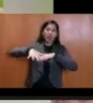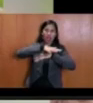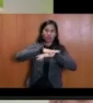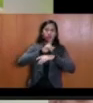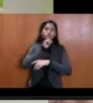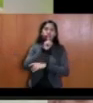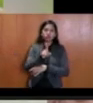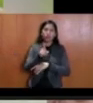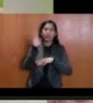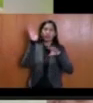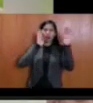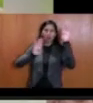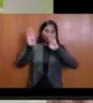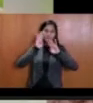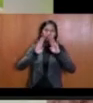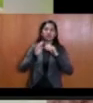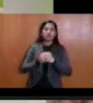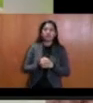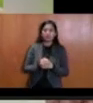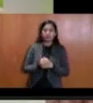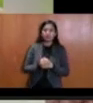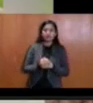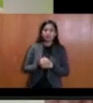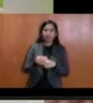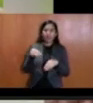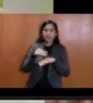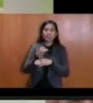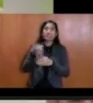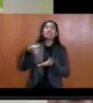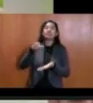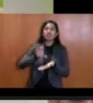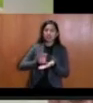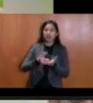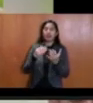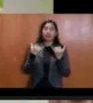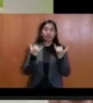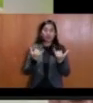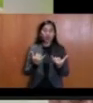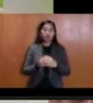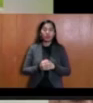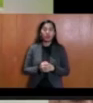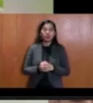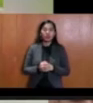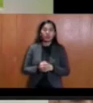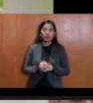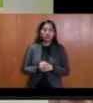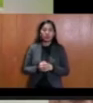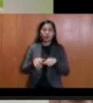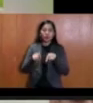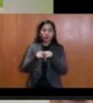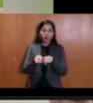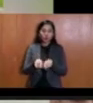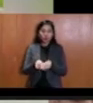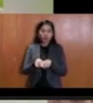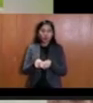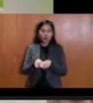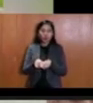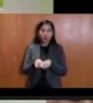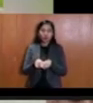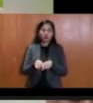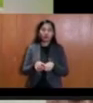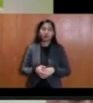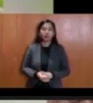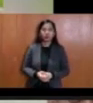problem affecting investment. So my question, and there's also, you know, going green